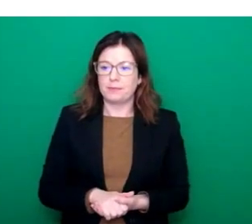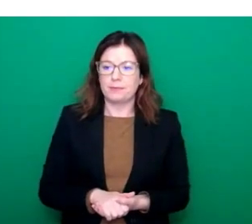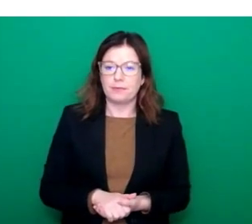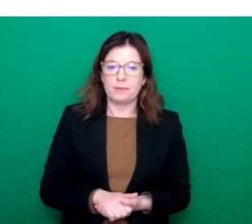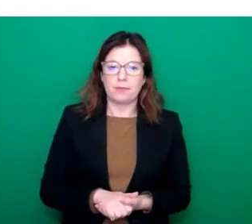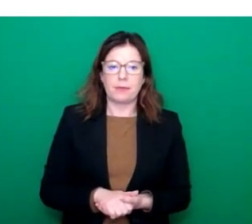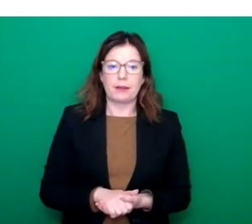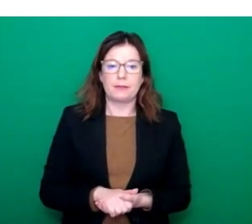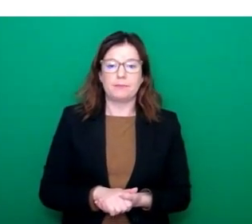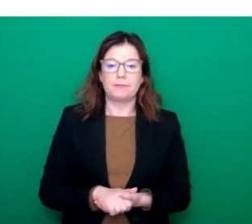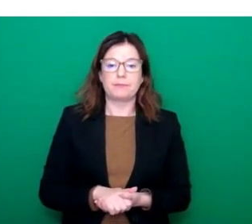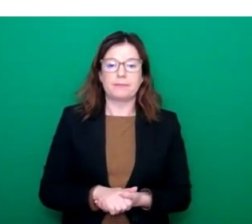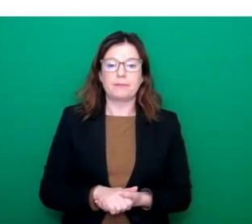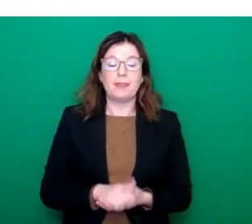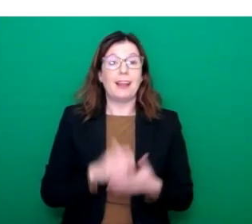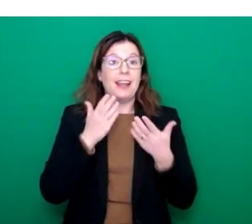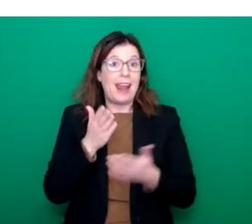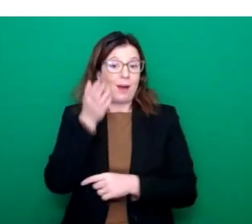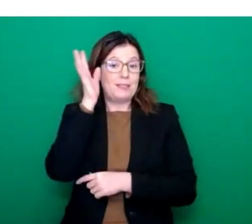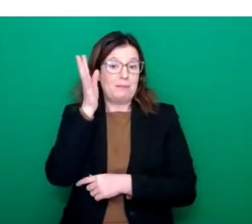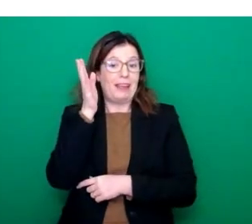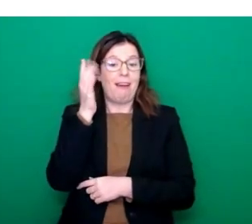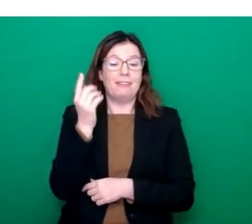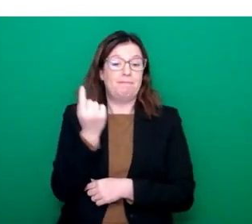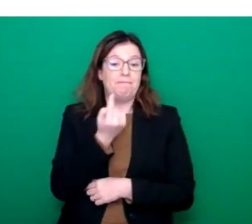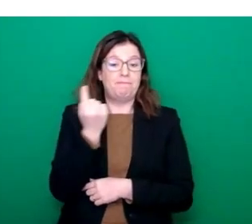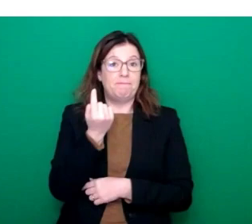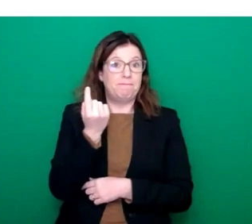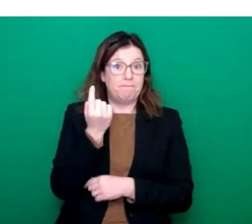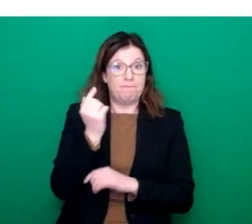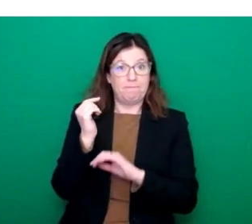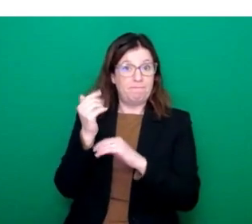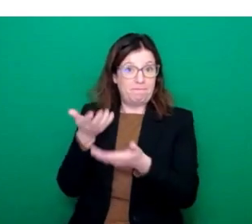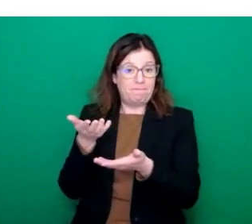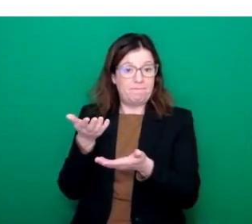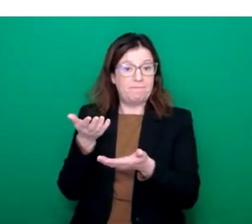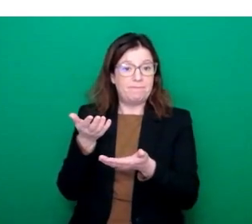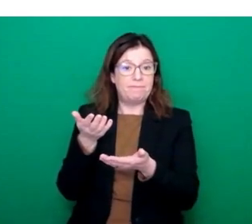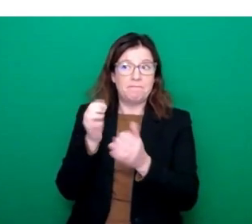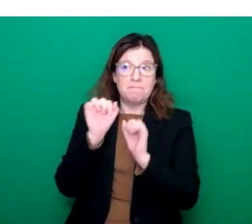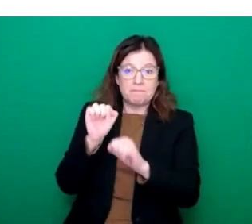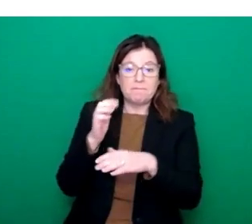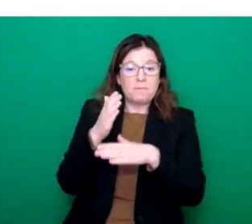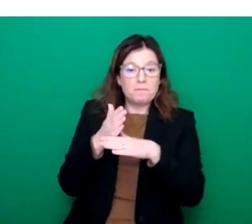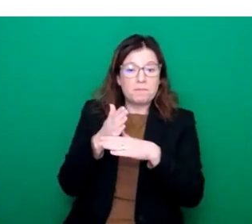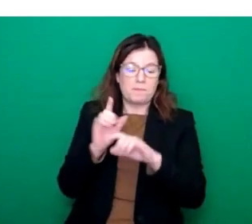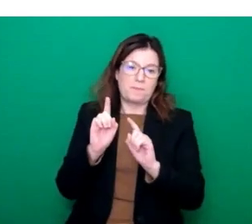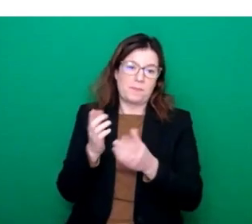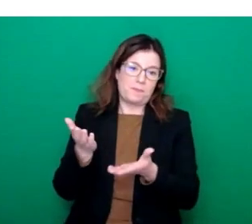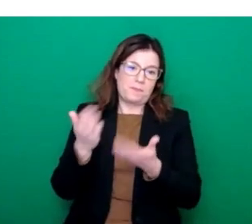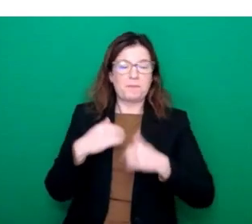I'd like to invite our next speaker to introduce themselves and their work. You're very welcome.